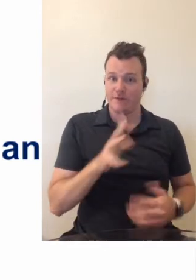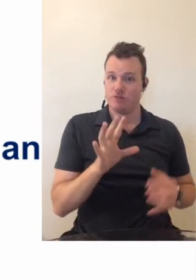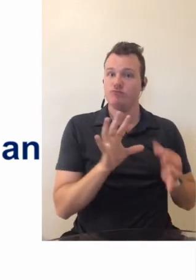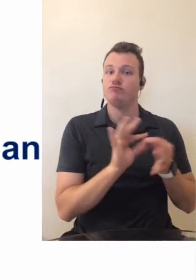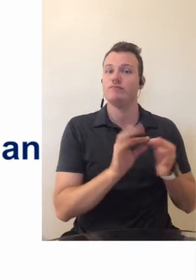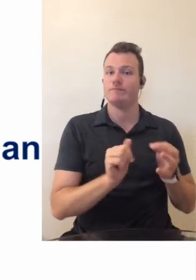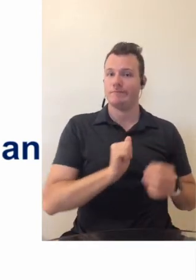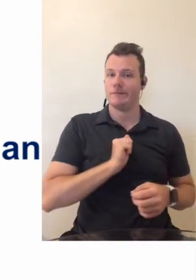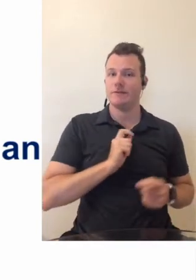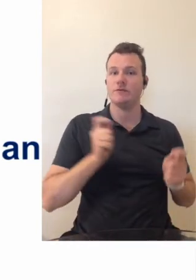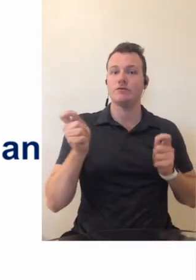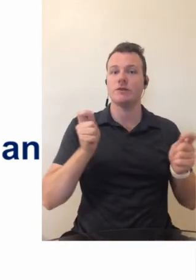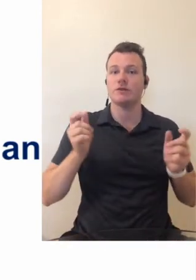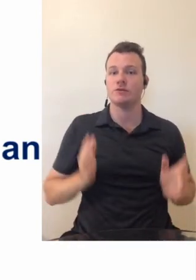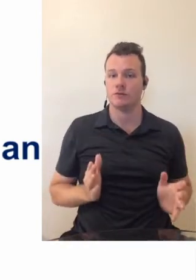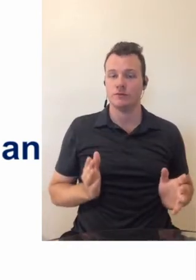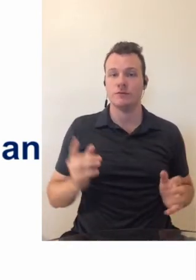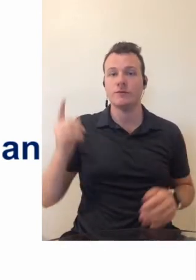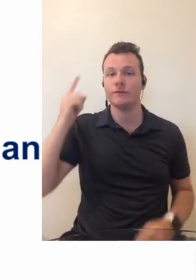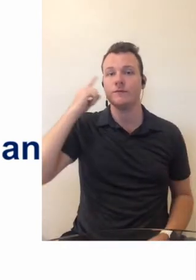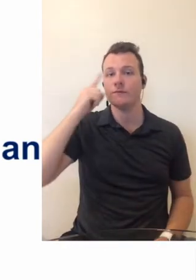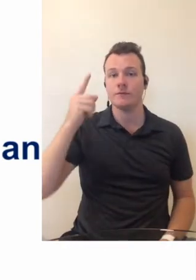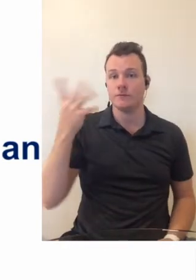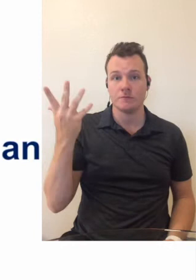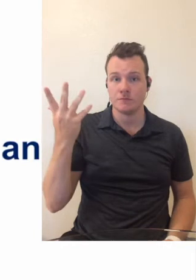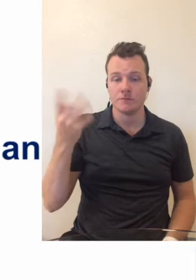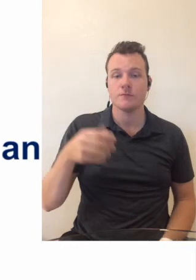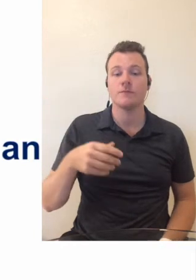As you pointed out, I am the Director of